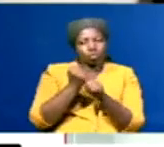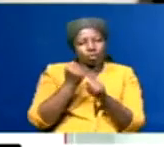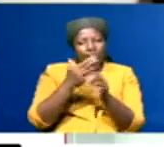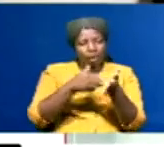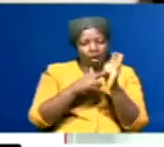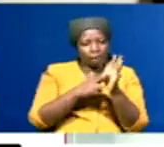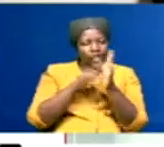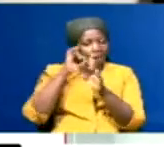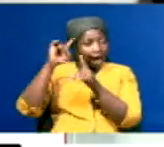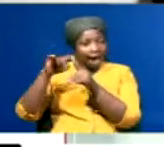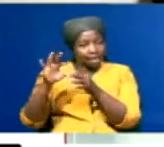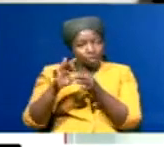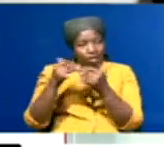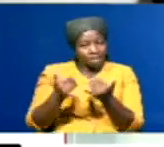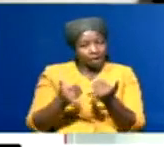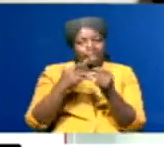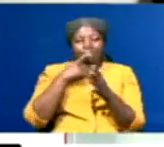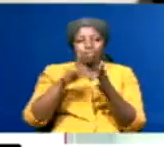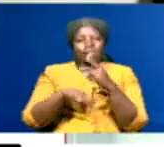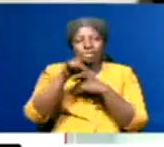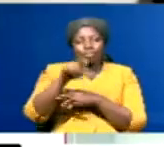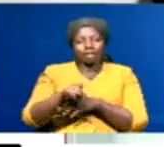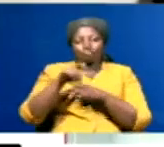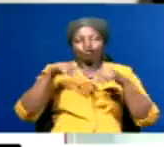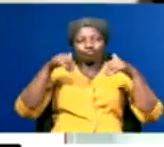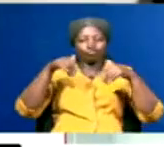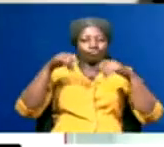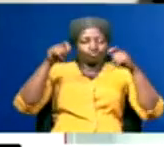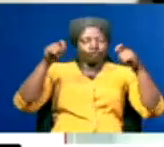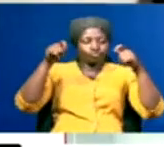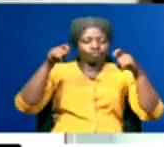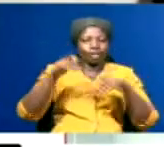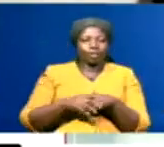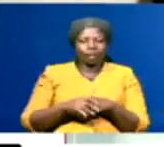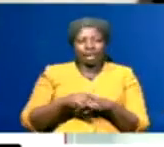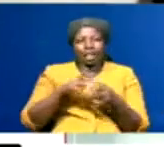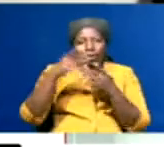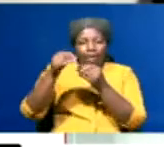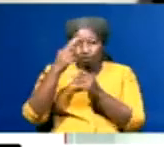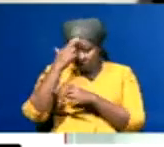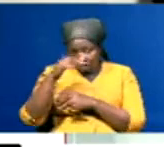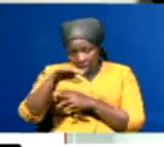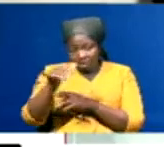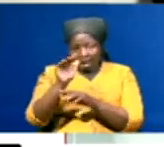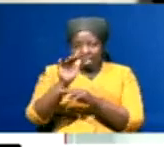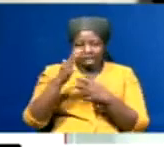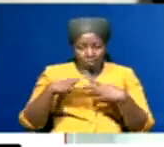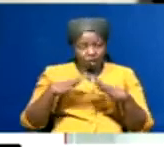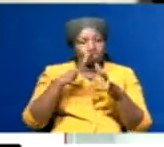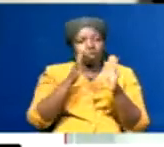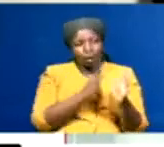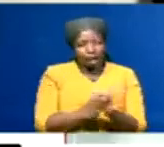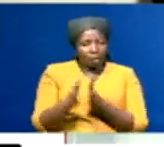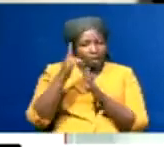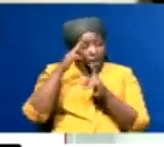Raila, who led a rally in Narok, urged the Ma community to turn out in large numbers for the major mass action scheduled for 20th